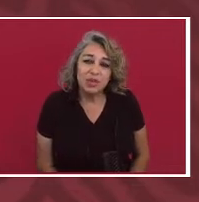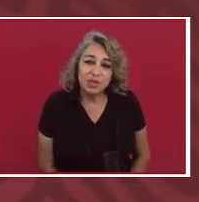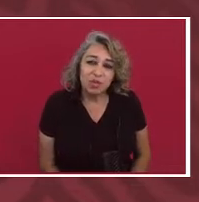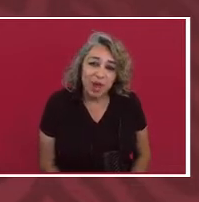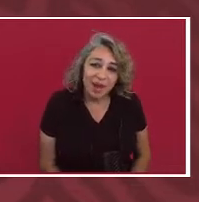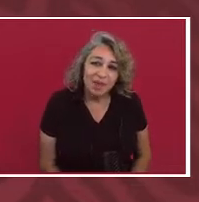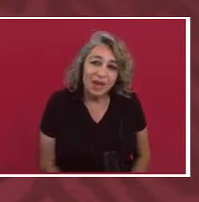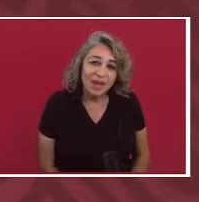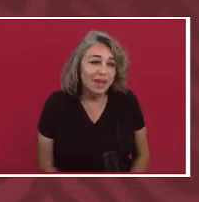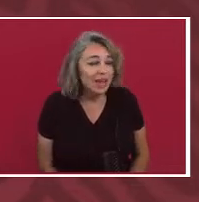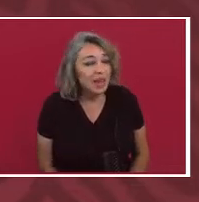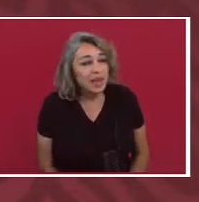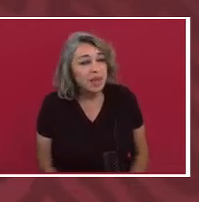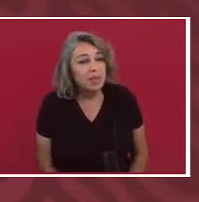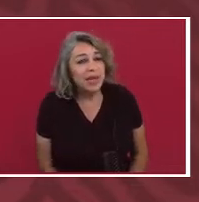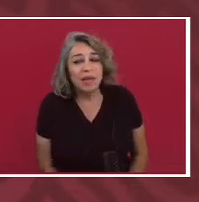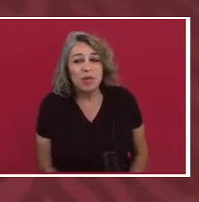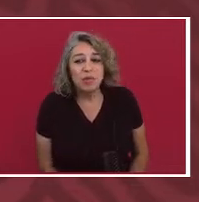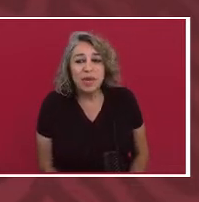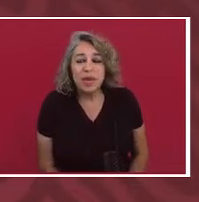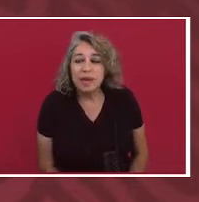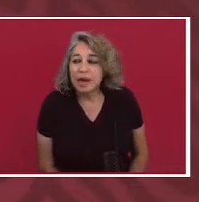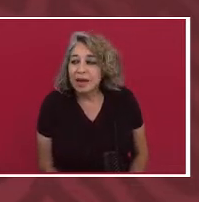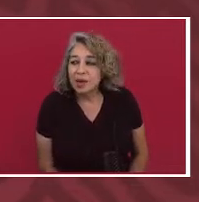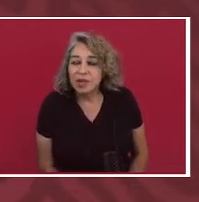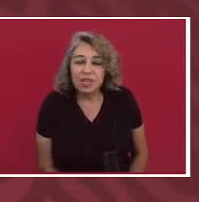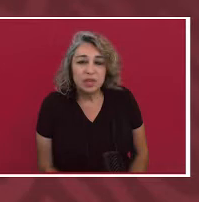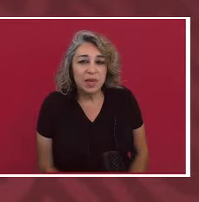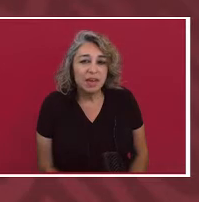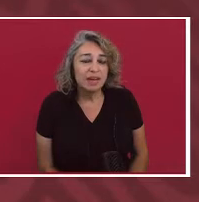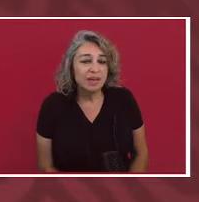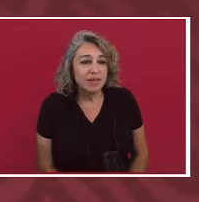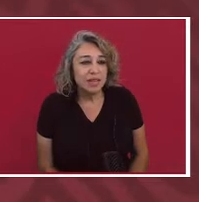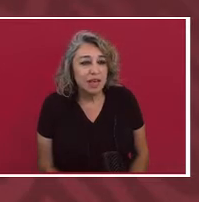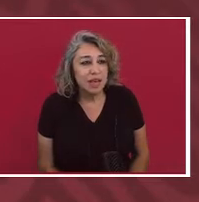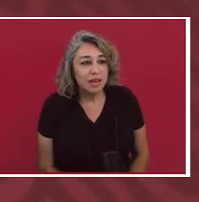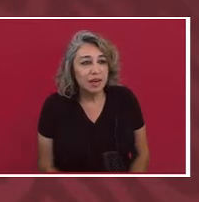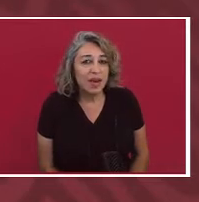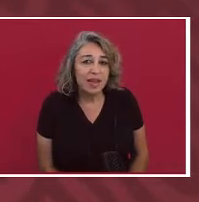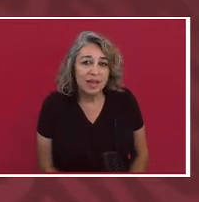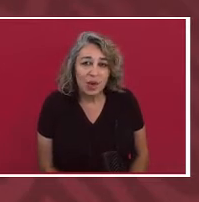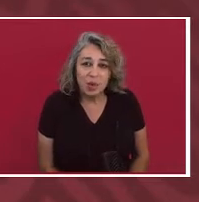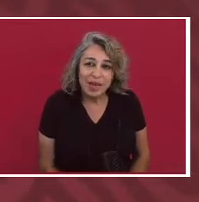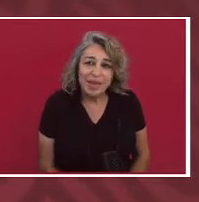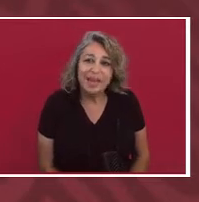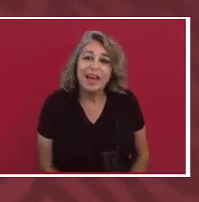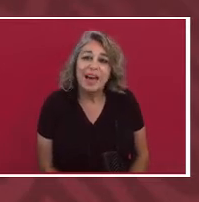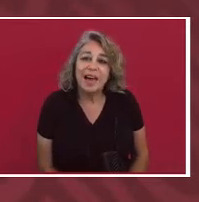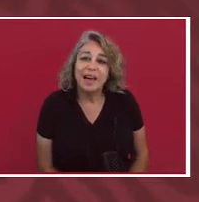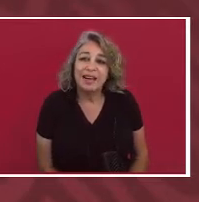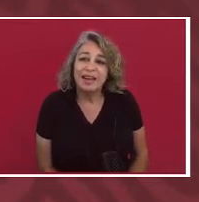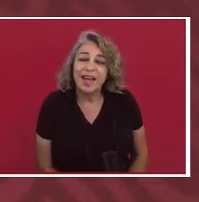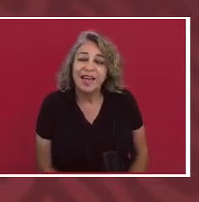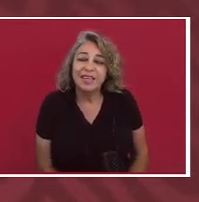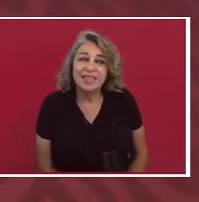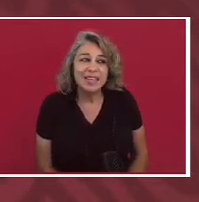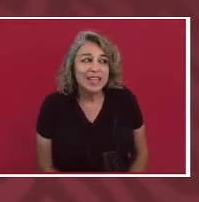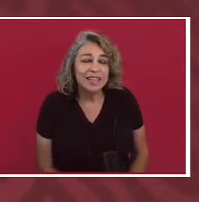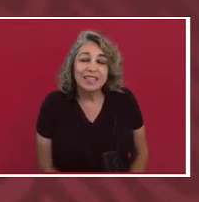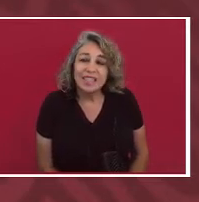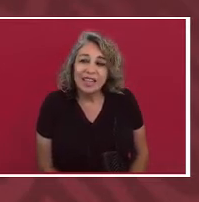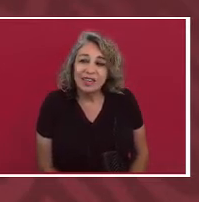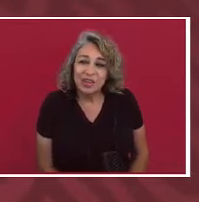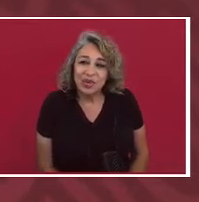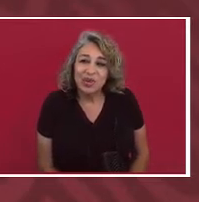able to do it right away. But I will be going to my daughter's grand opening at